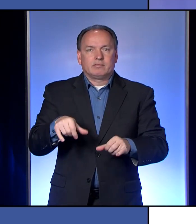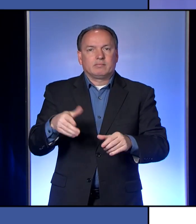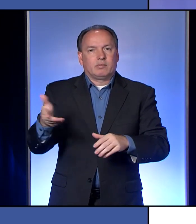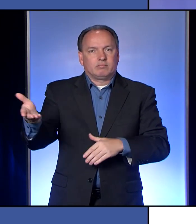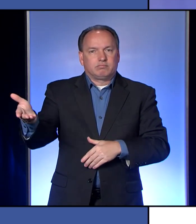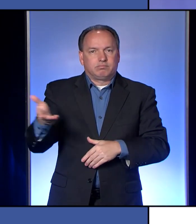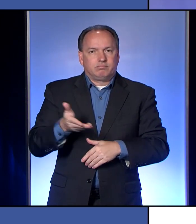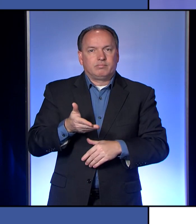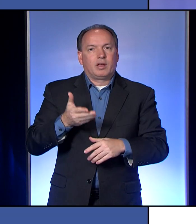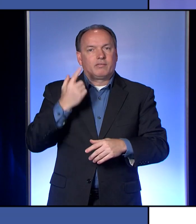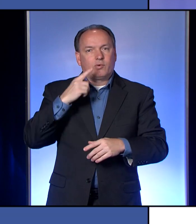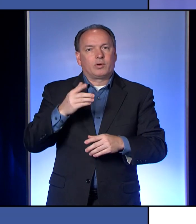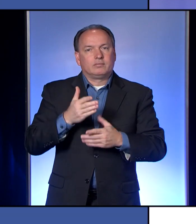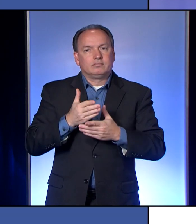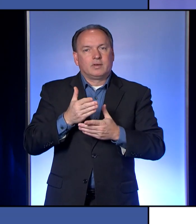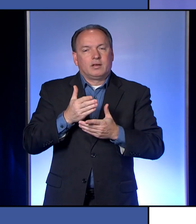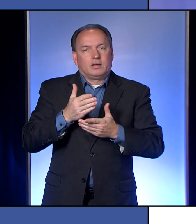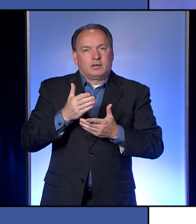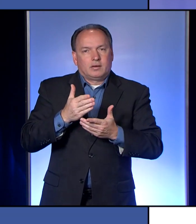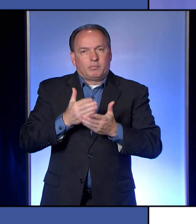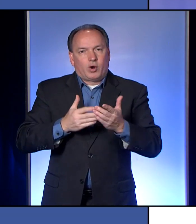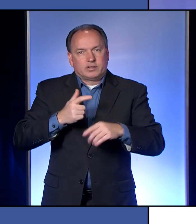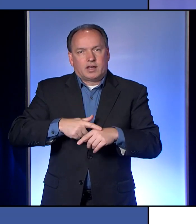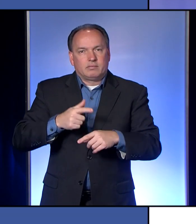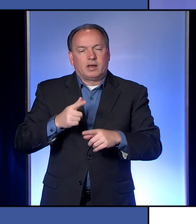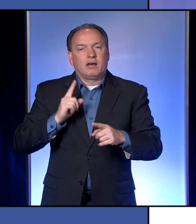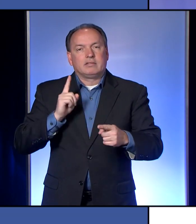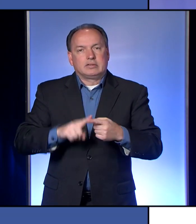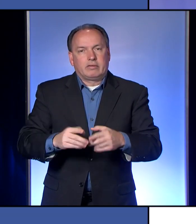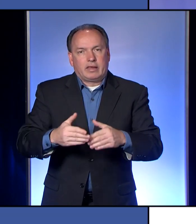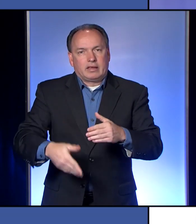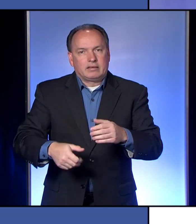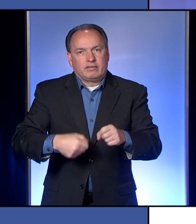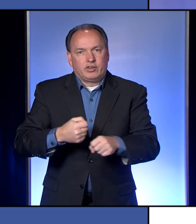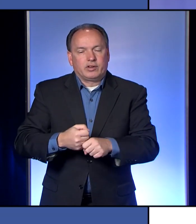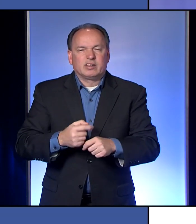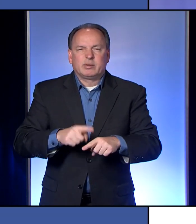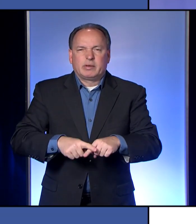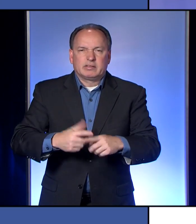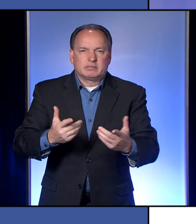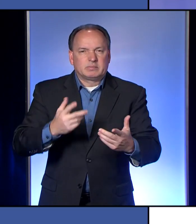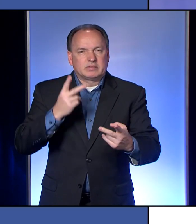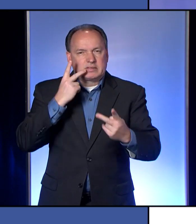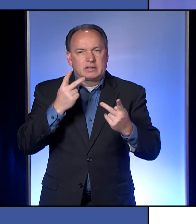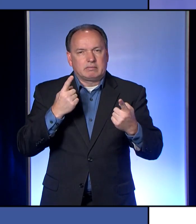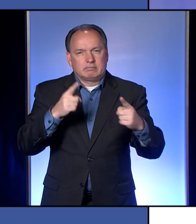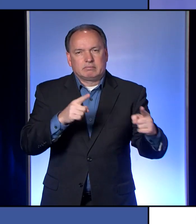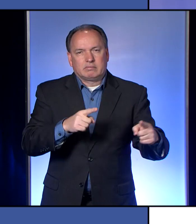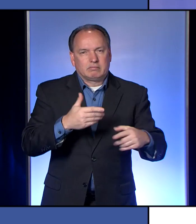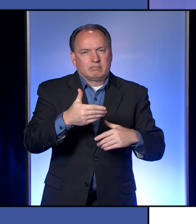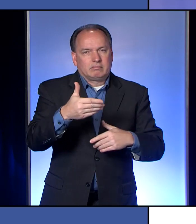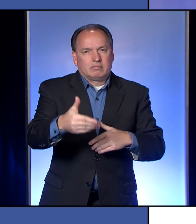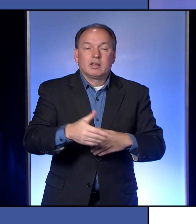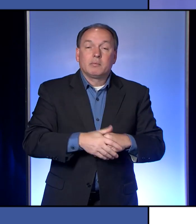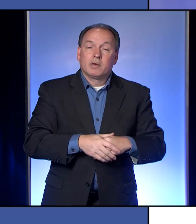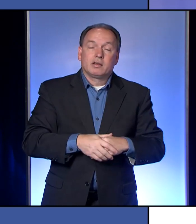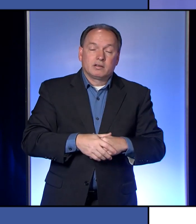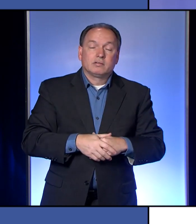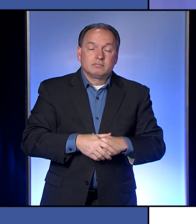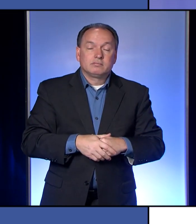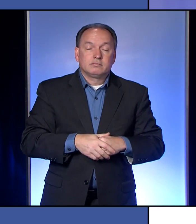them on as per diems until the end of the year, maybe longer, depending on, again, how things go. So